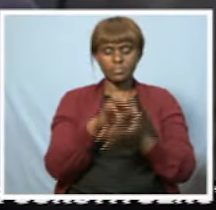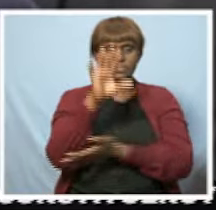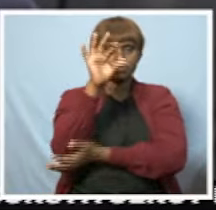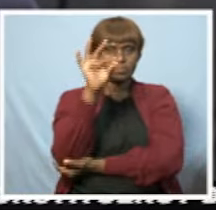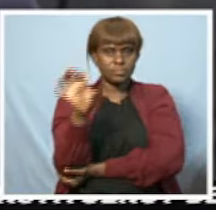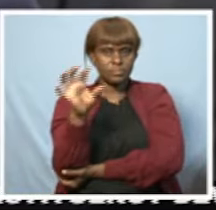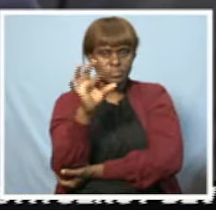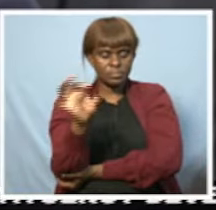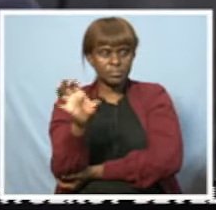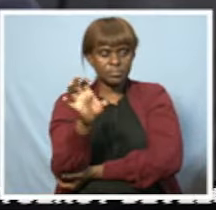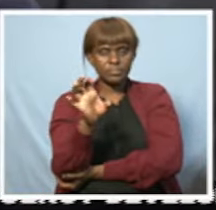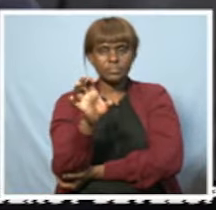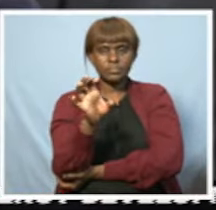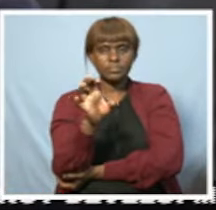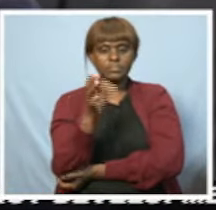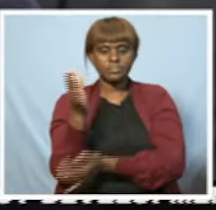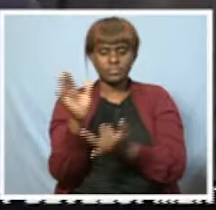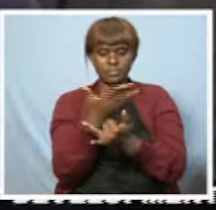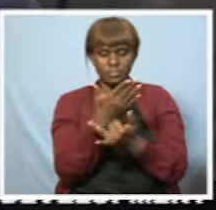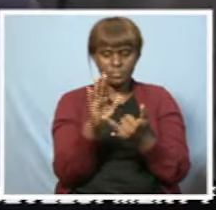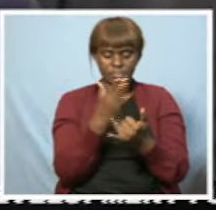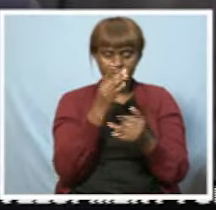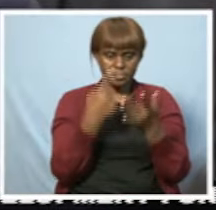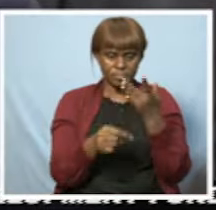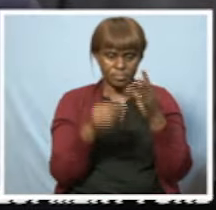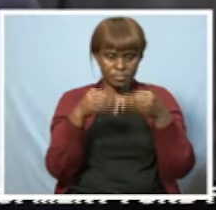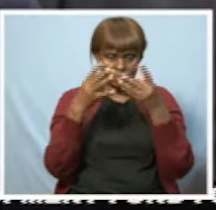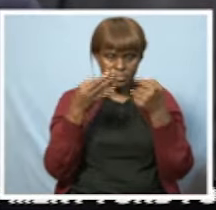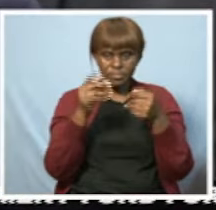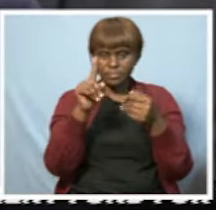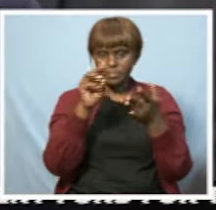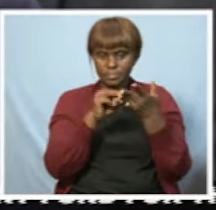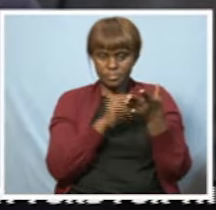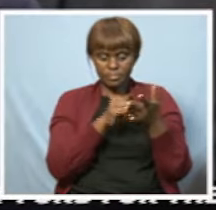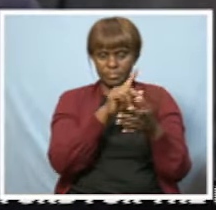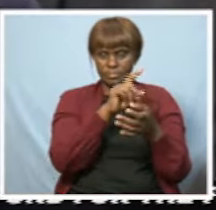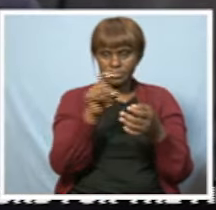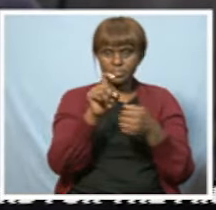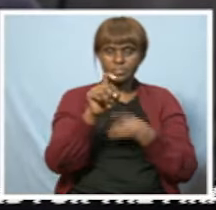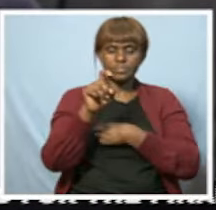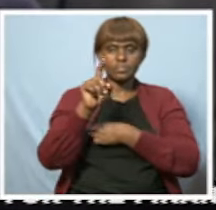2,448,900 divided by what was supplied of